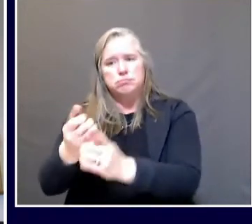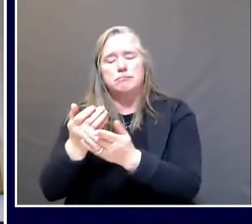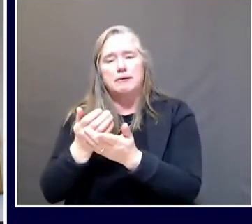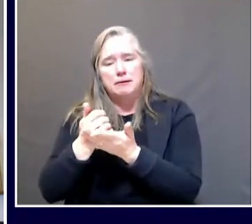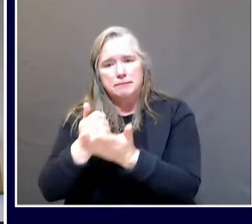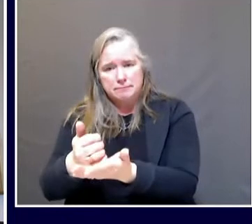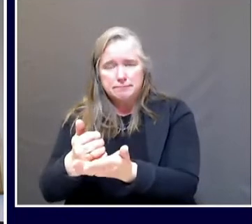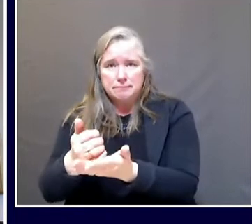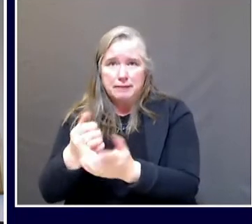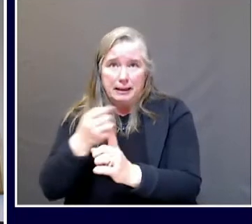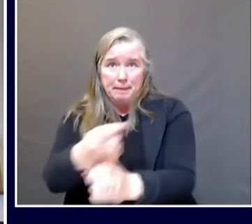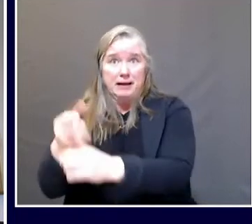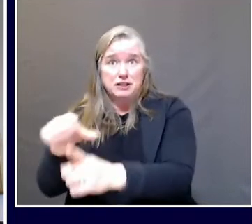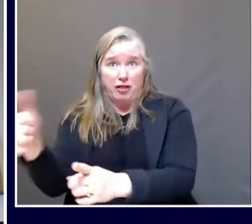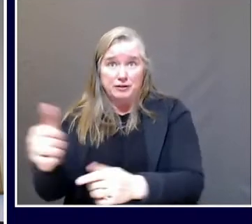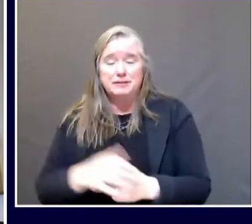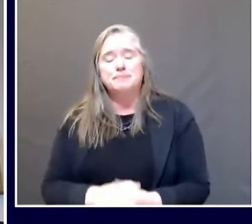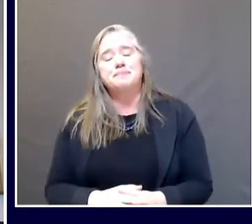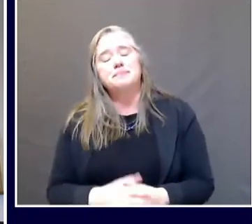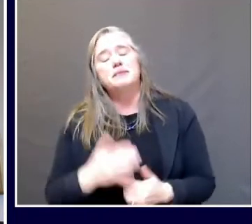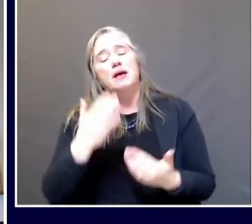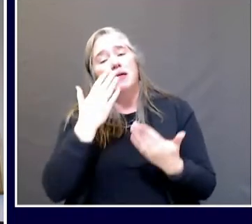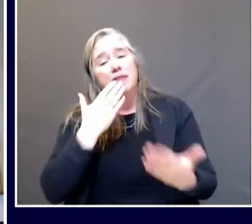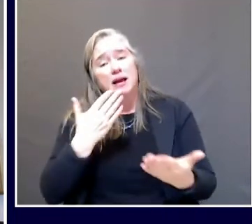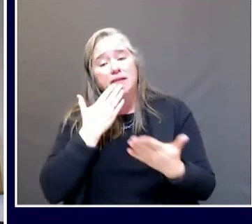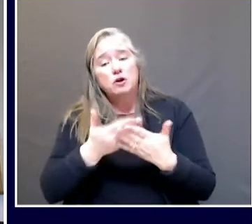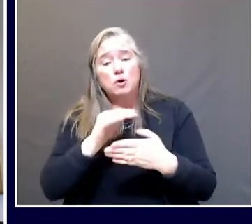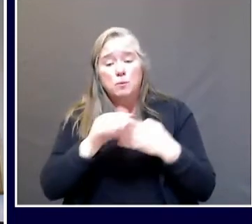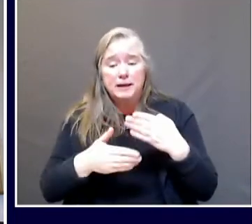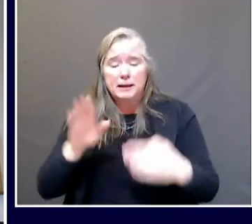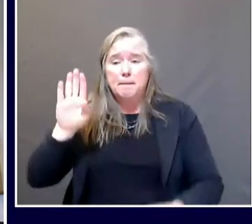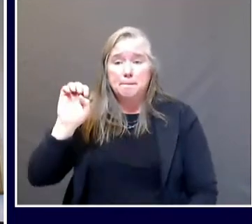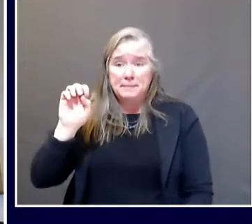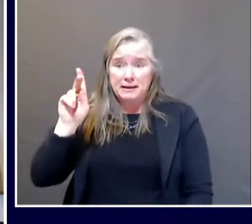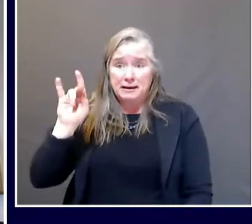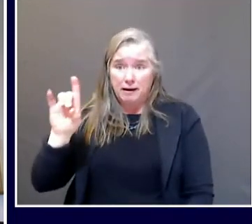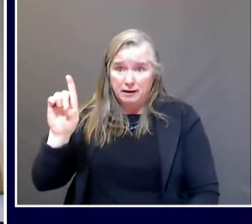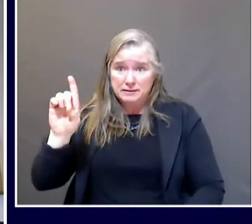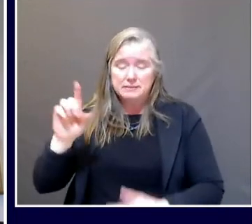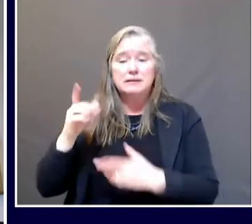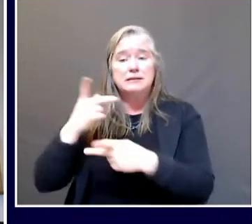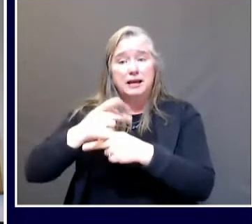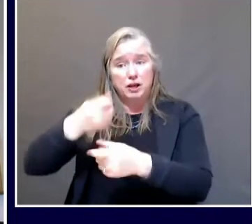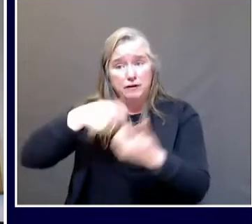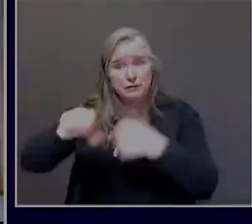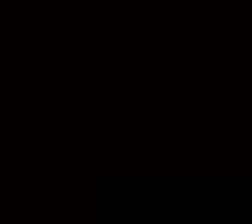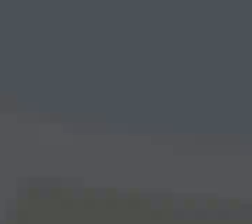As always, please be kind, take care of one another. We will all talk again soon.